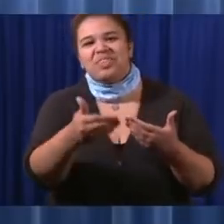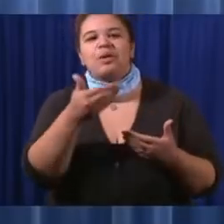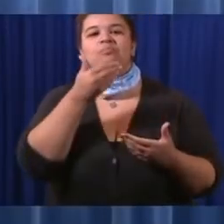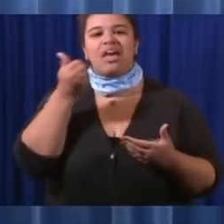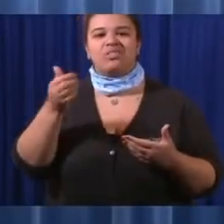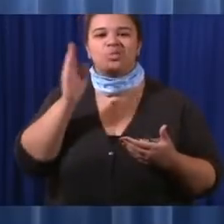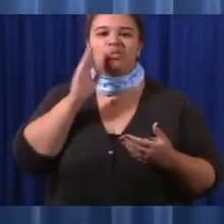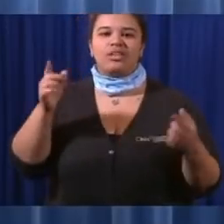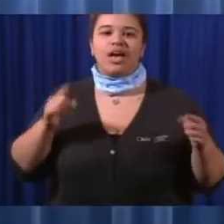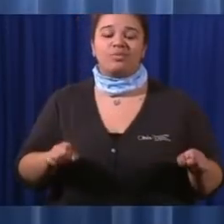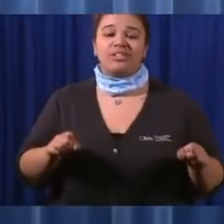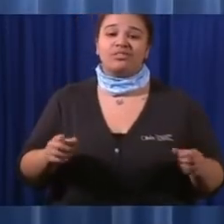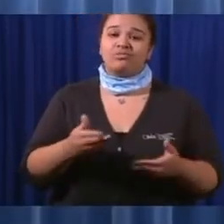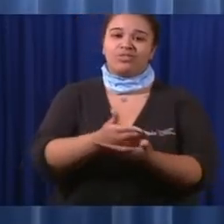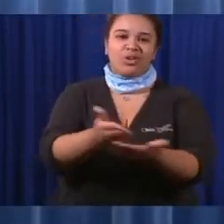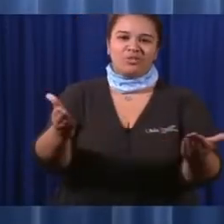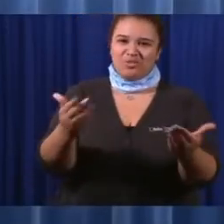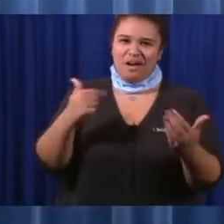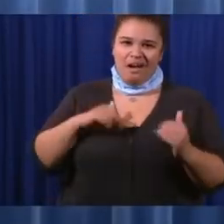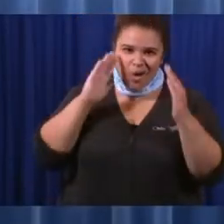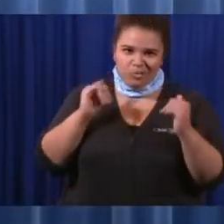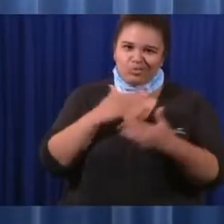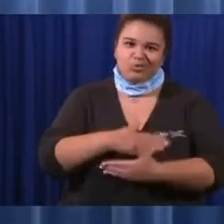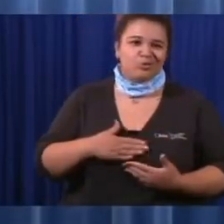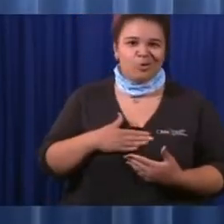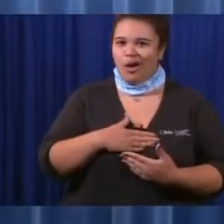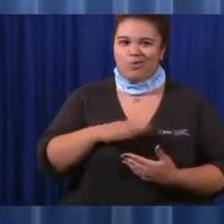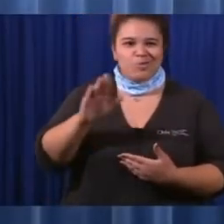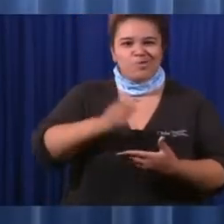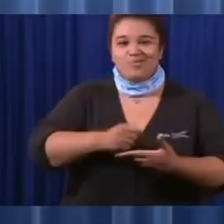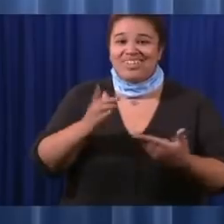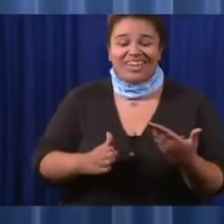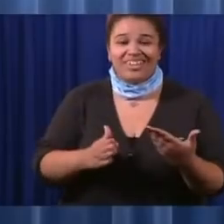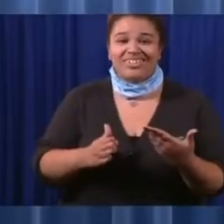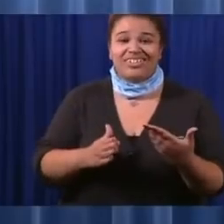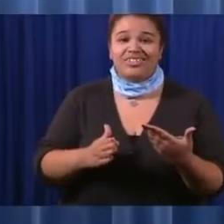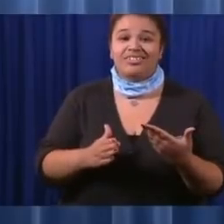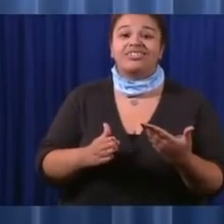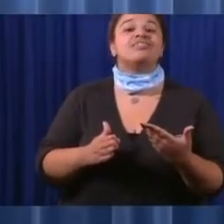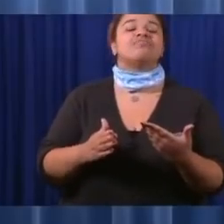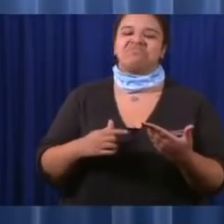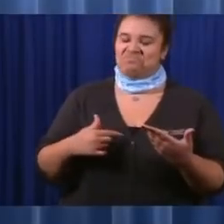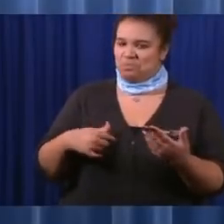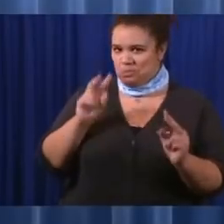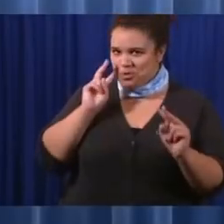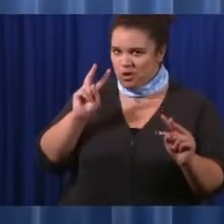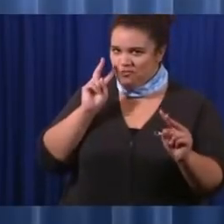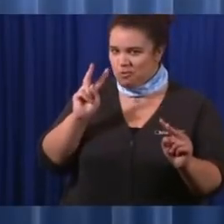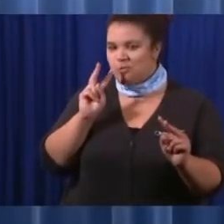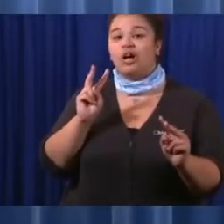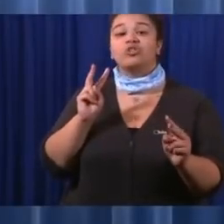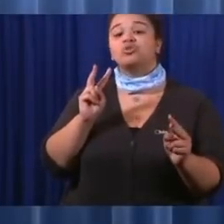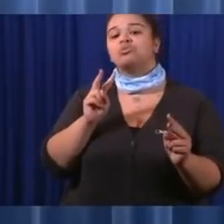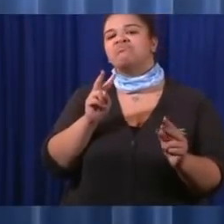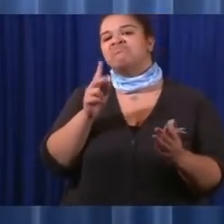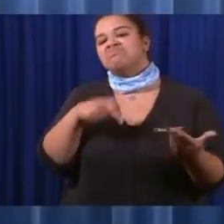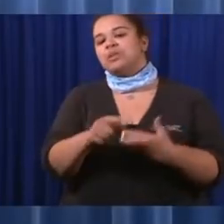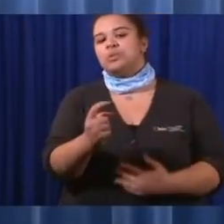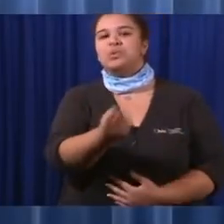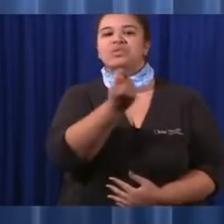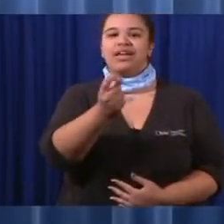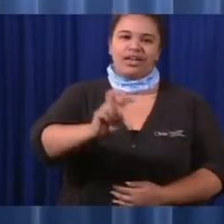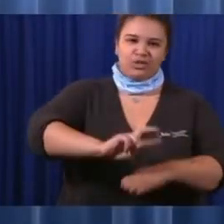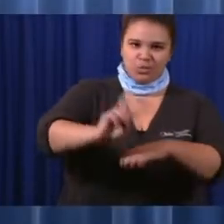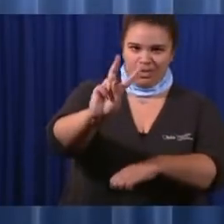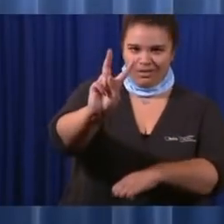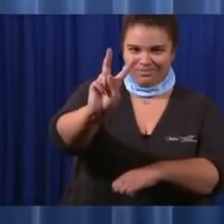great weekend. Thank you very much. We look forward to talking with you next week, I suspect on Tuesday at 2 o'clock. Thank you very